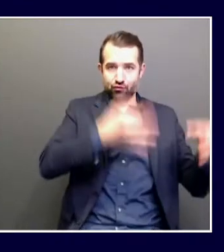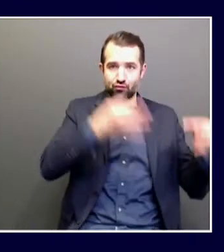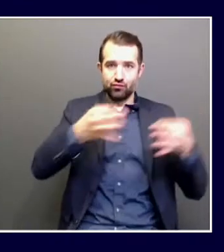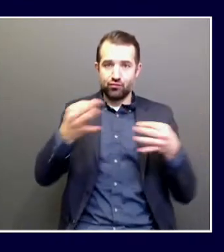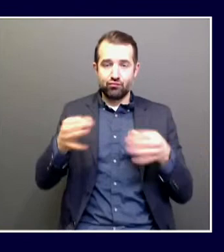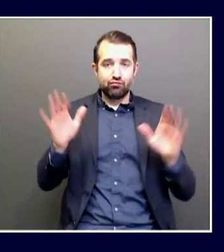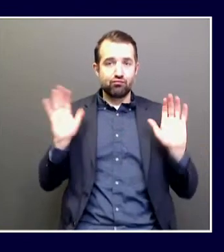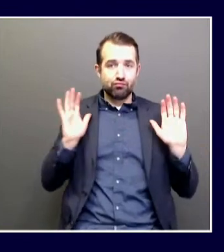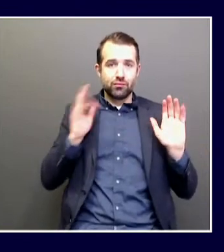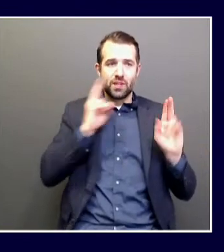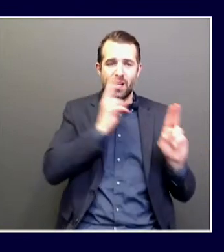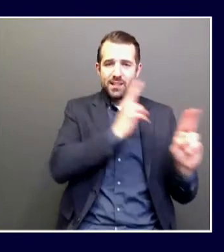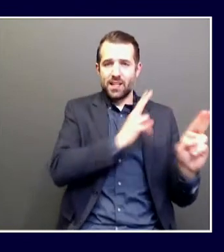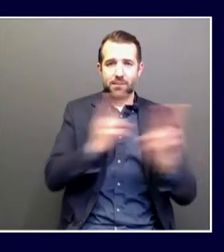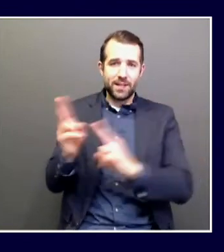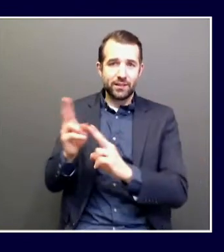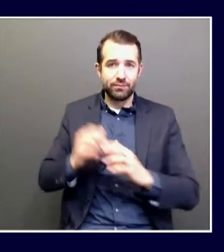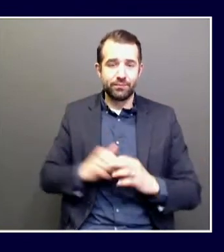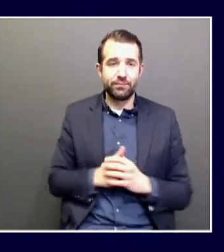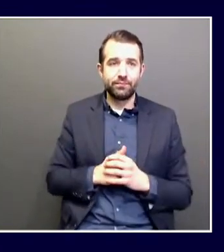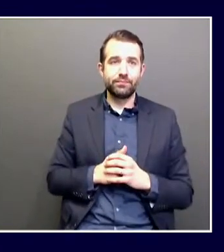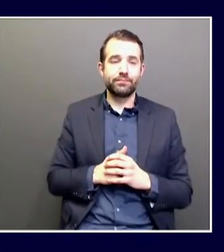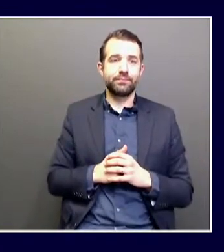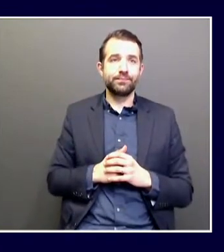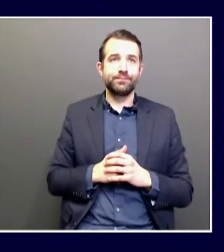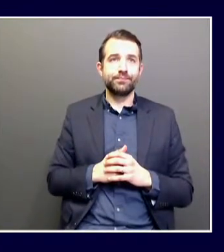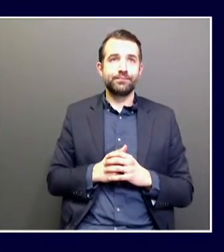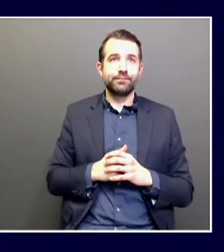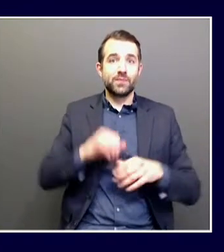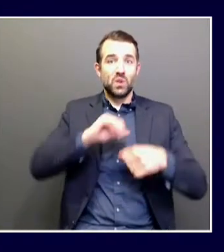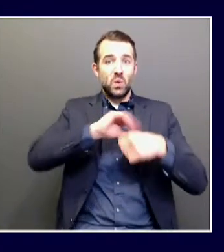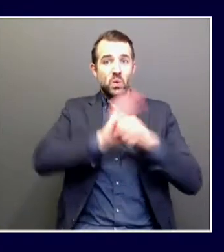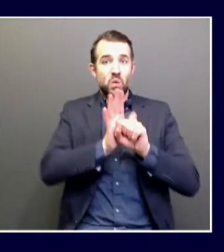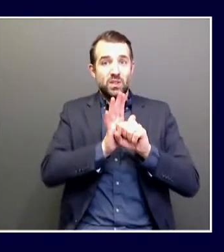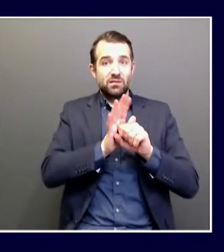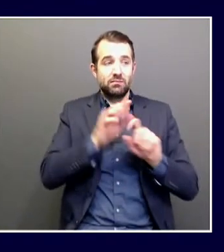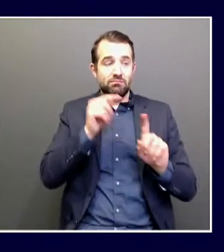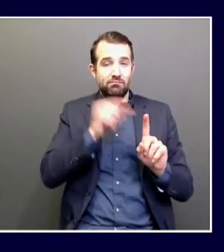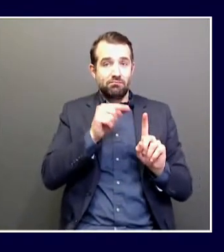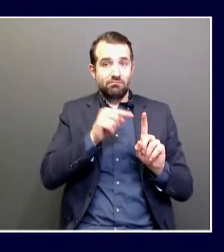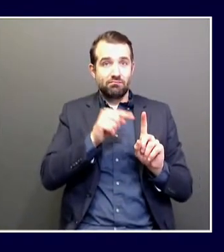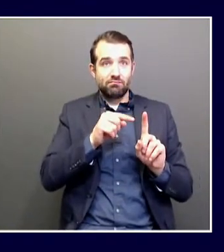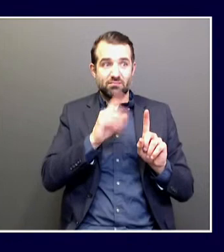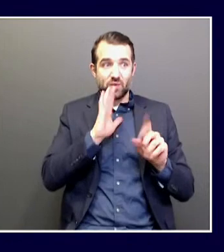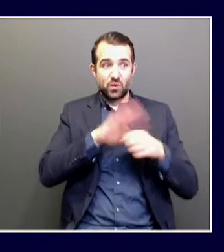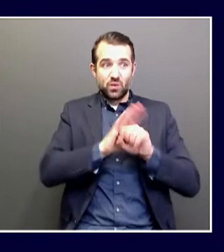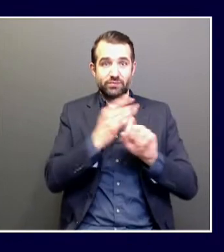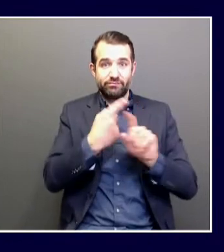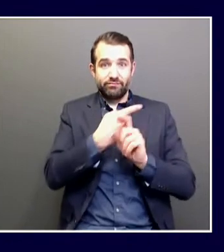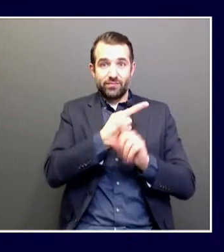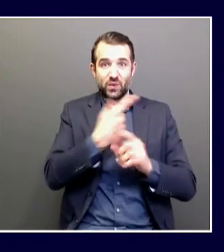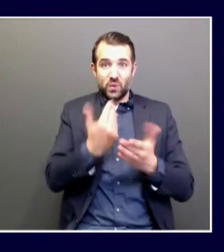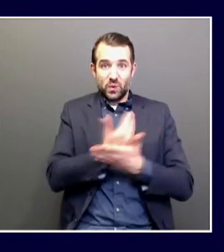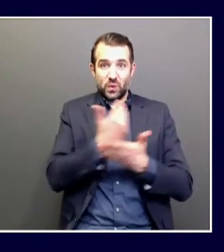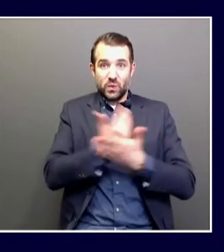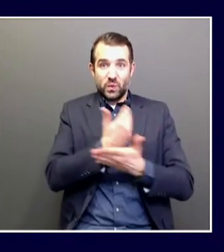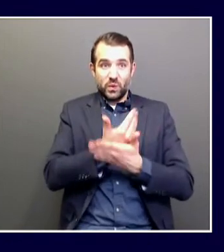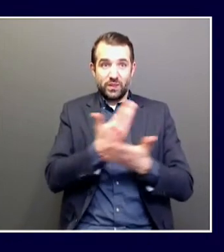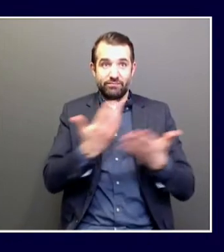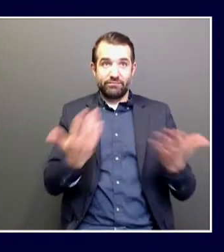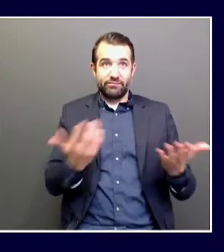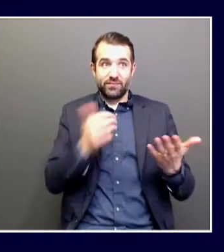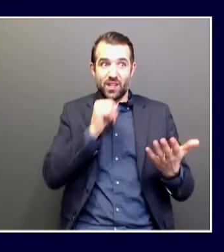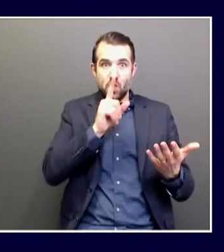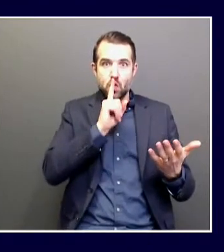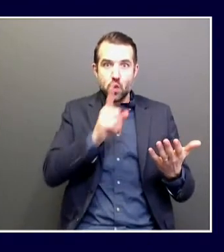an unknown variant with as of yet undetermined severity, that's certainly a precautionary move. Okay, thanks. And then